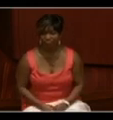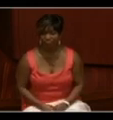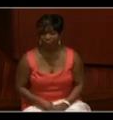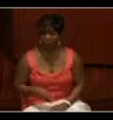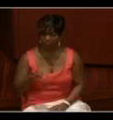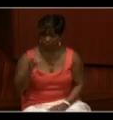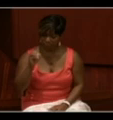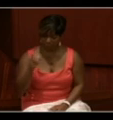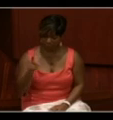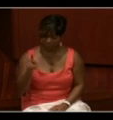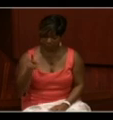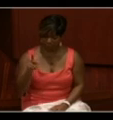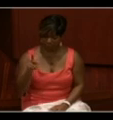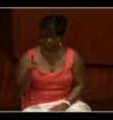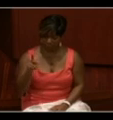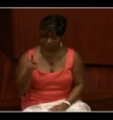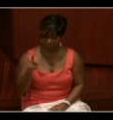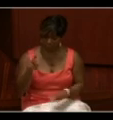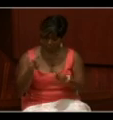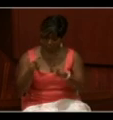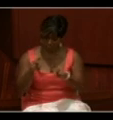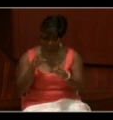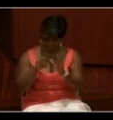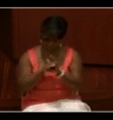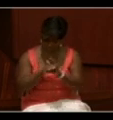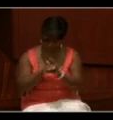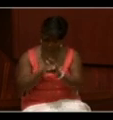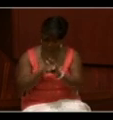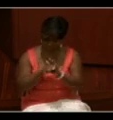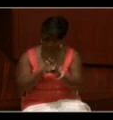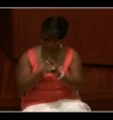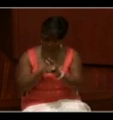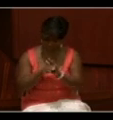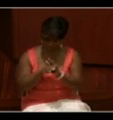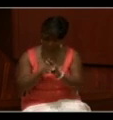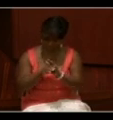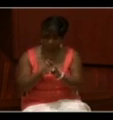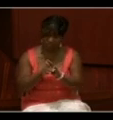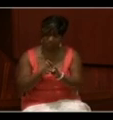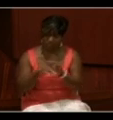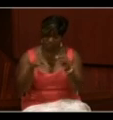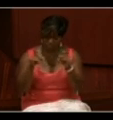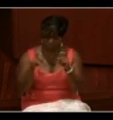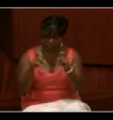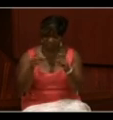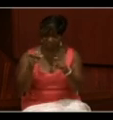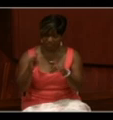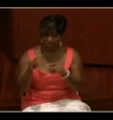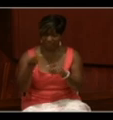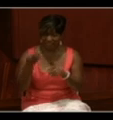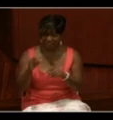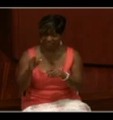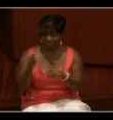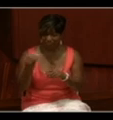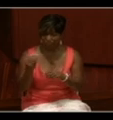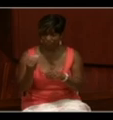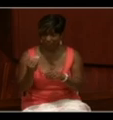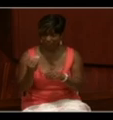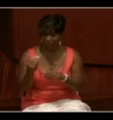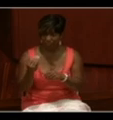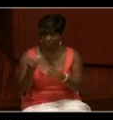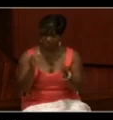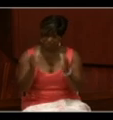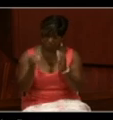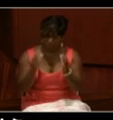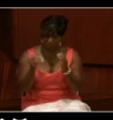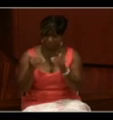Okay. Now, take a good look at this photograph, which was taken in February 1914. We're going to compare it with